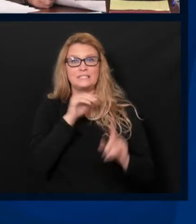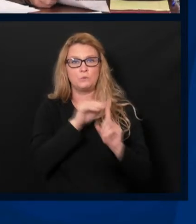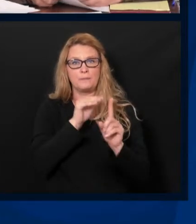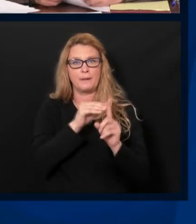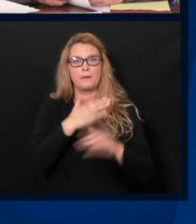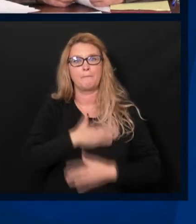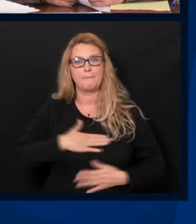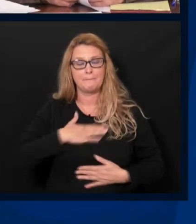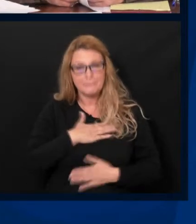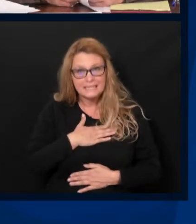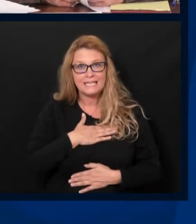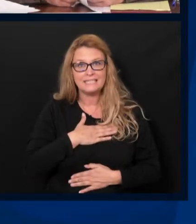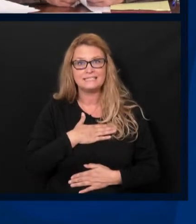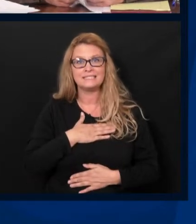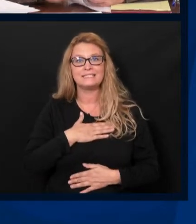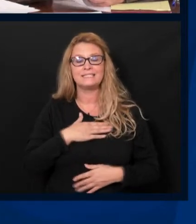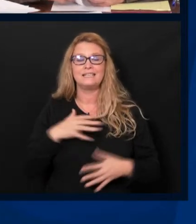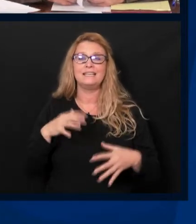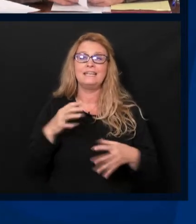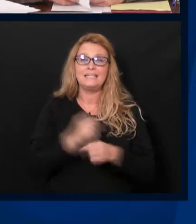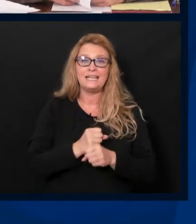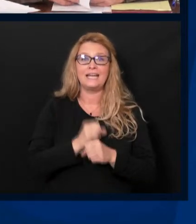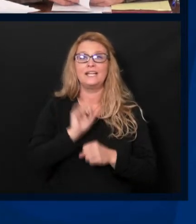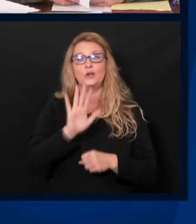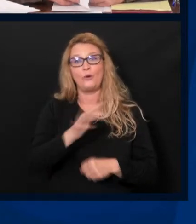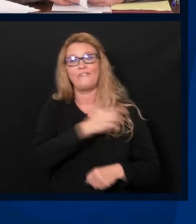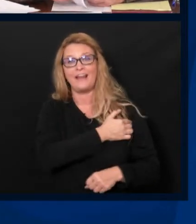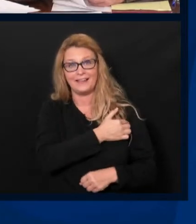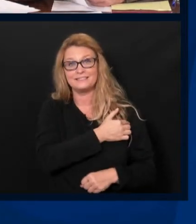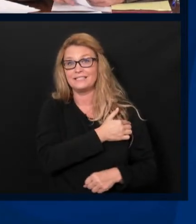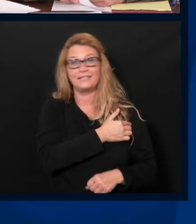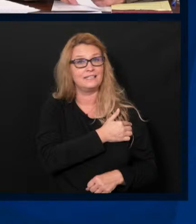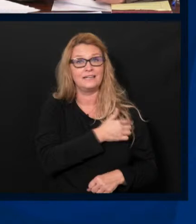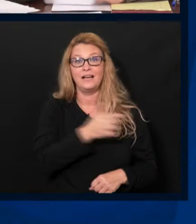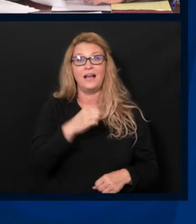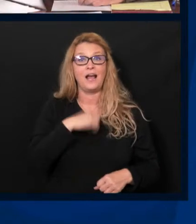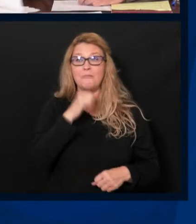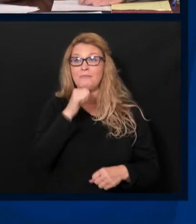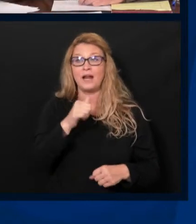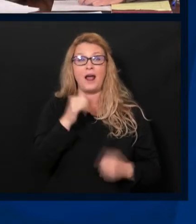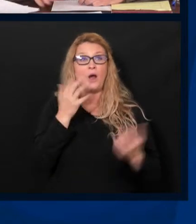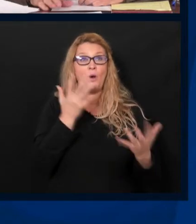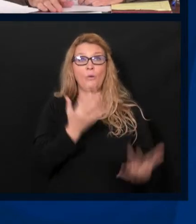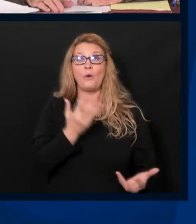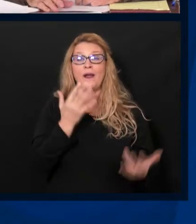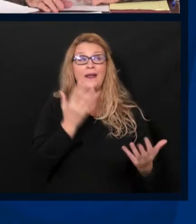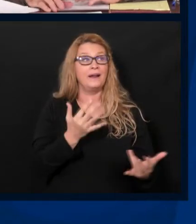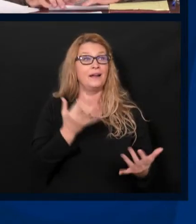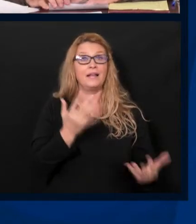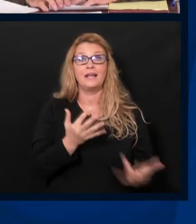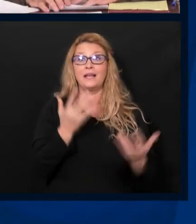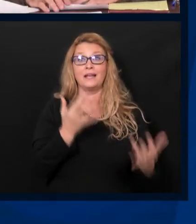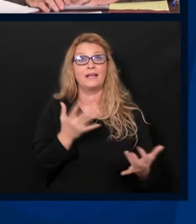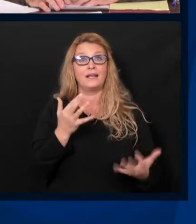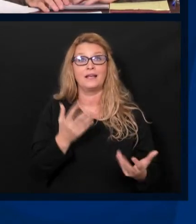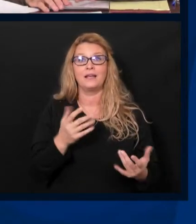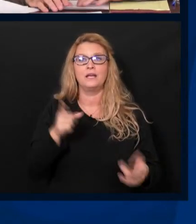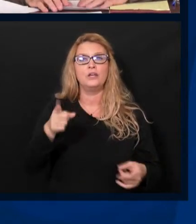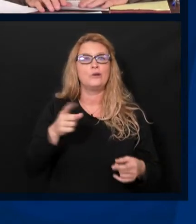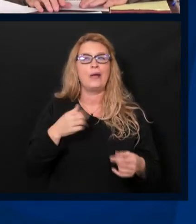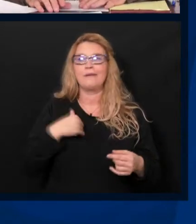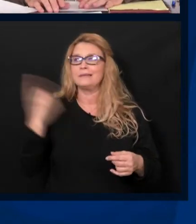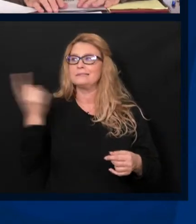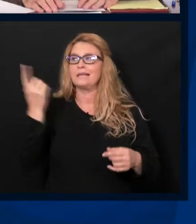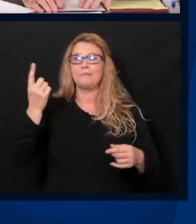please just get your vaccine. We're not going to sit around and worry about the sky falling or you growing antlers or something like